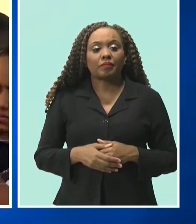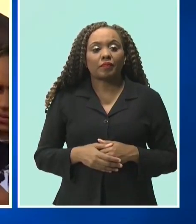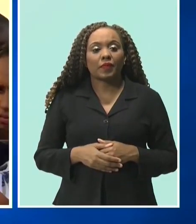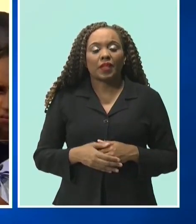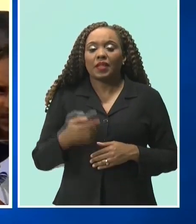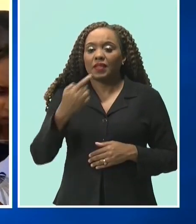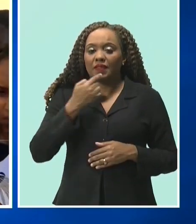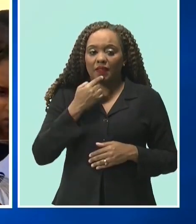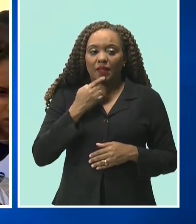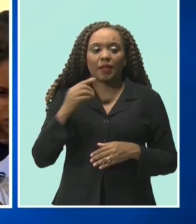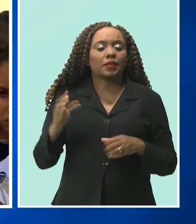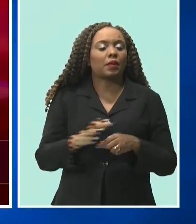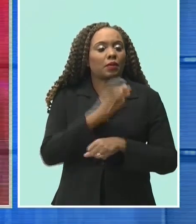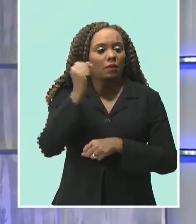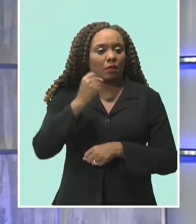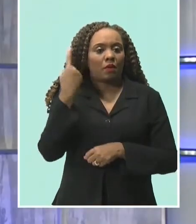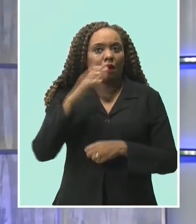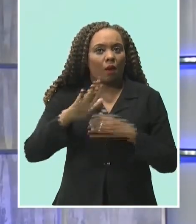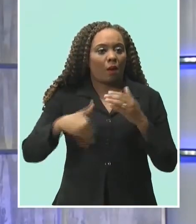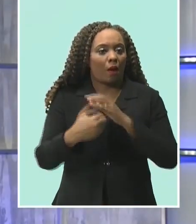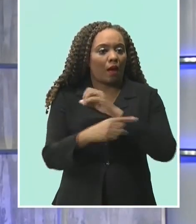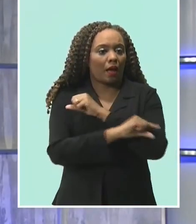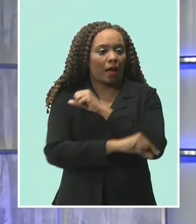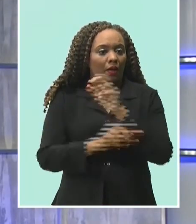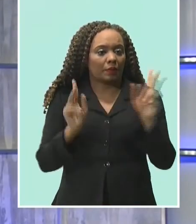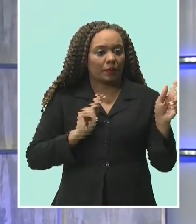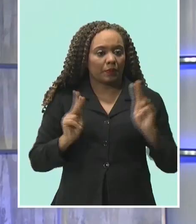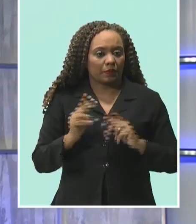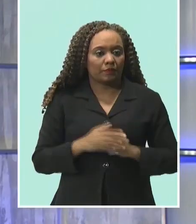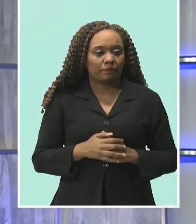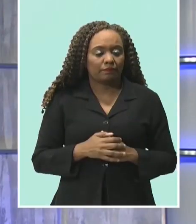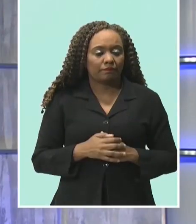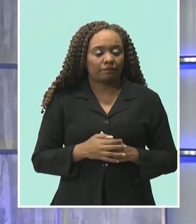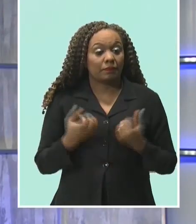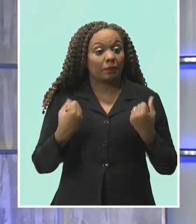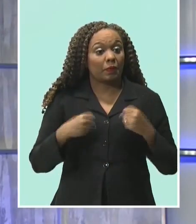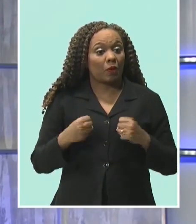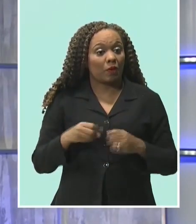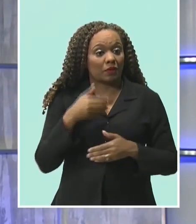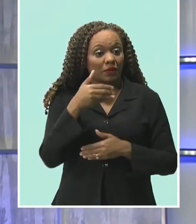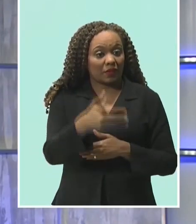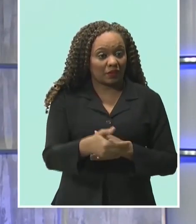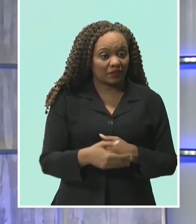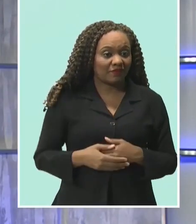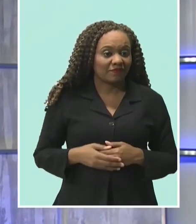a win for all Guyanese. And sporting action is just ahead.